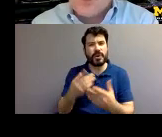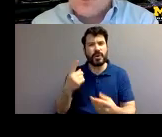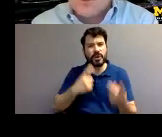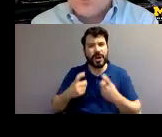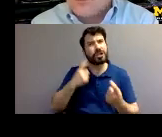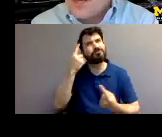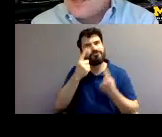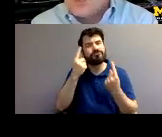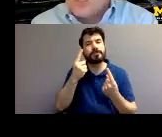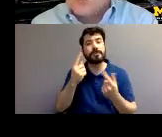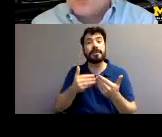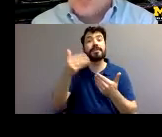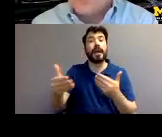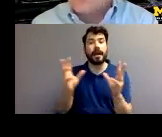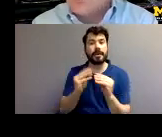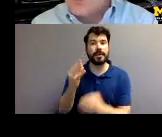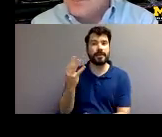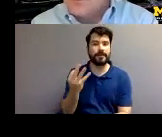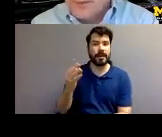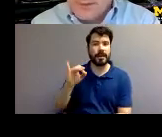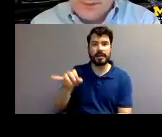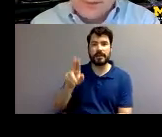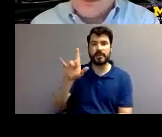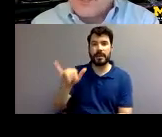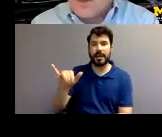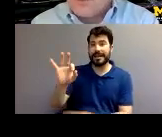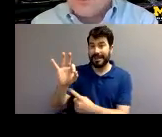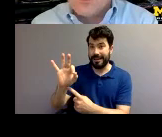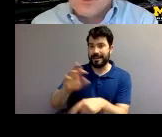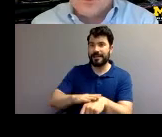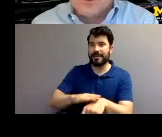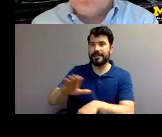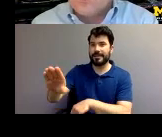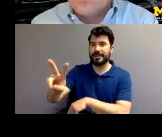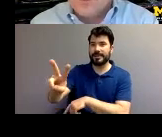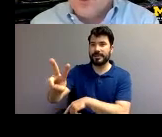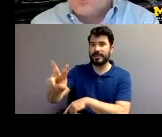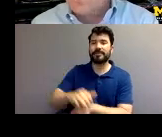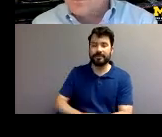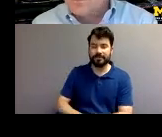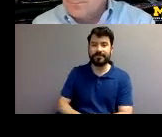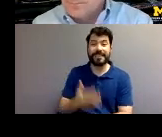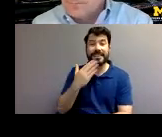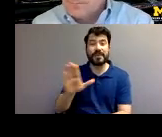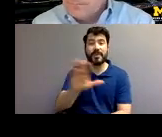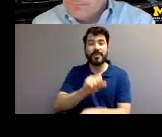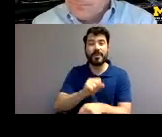town hall will be Friday, July 9th at 2 p.m. Thank you all for all the hard work you do, and be well.